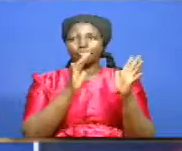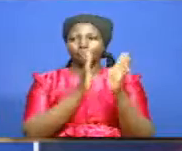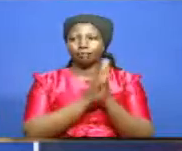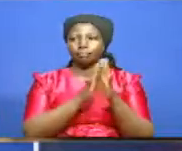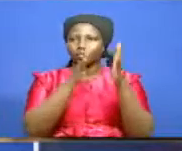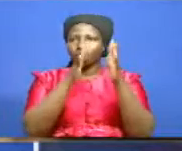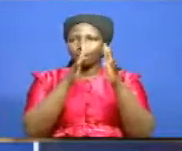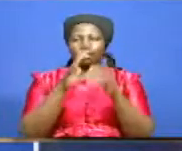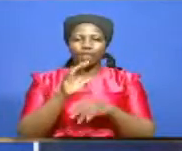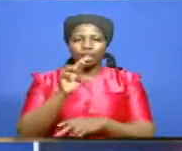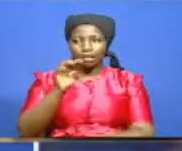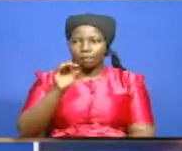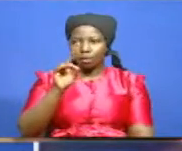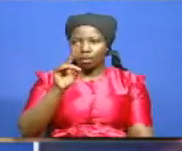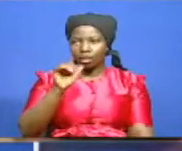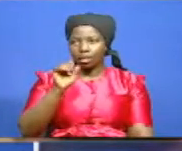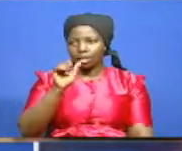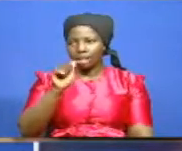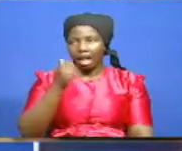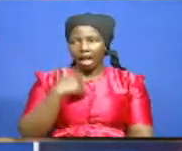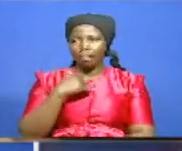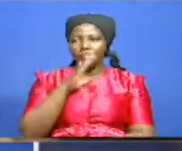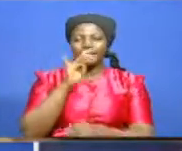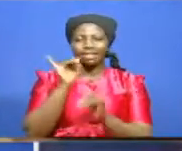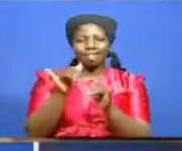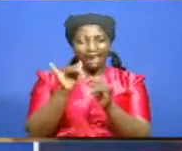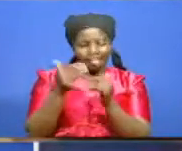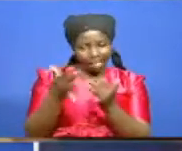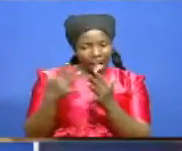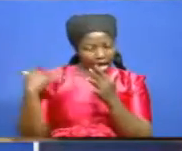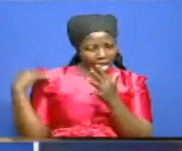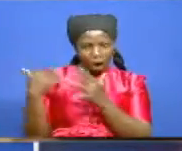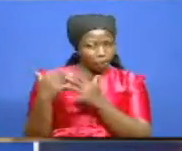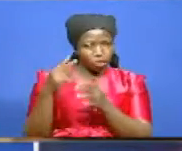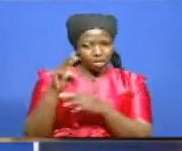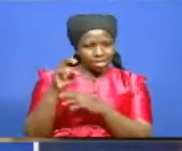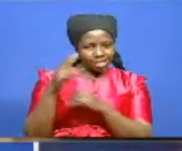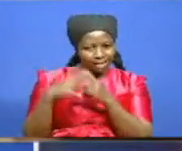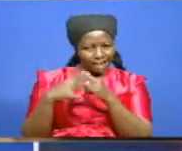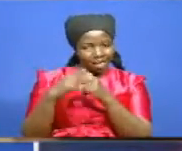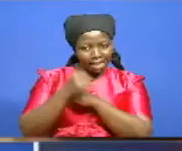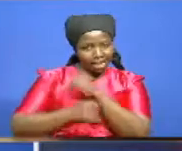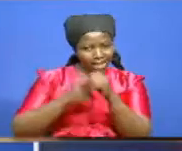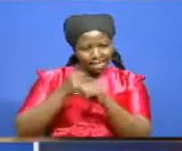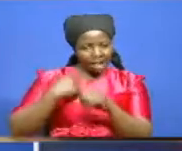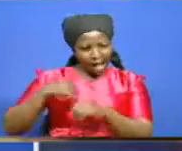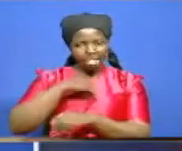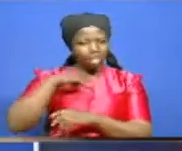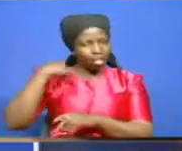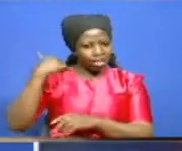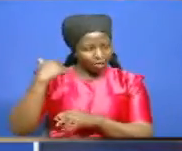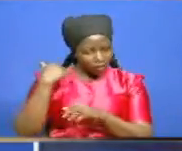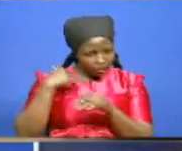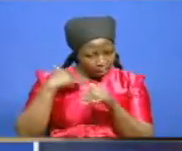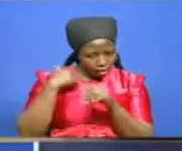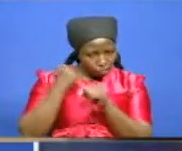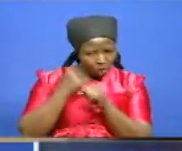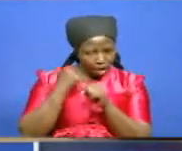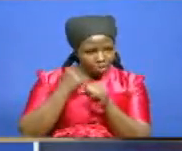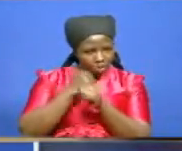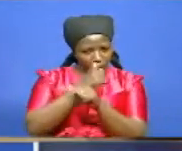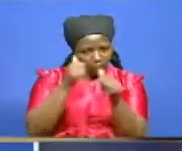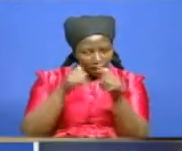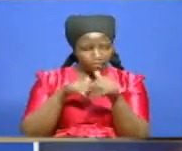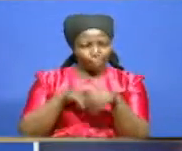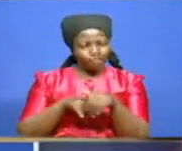Mudasa has been in existence for close to 29 years now. And we've been very consistent in what we are doing. We've